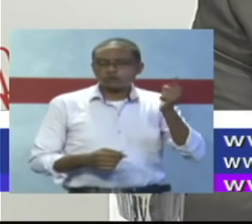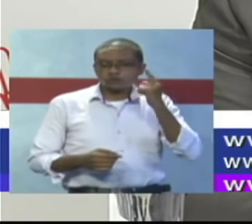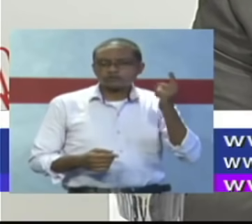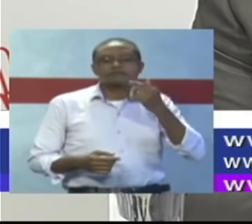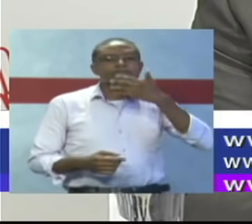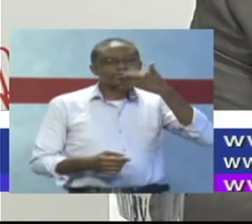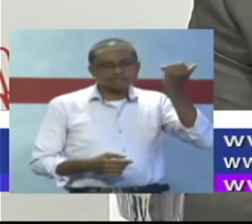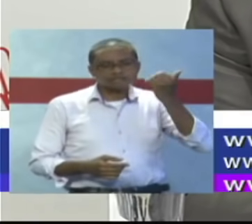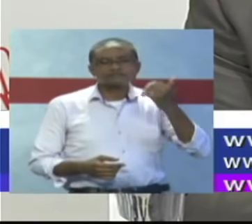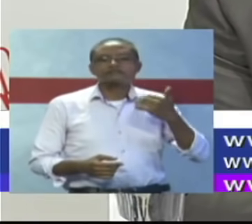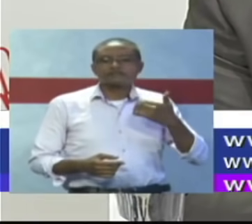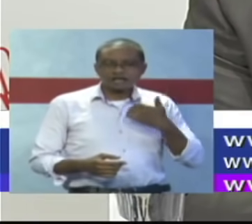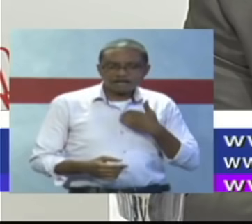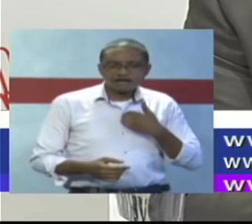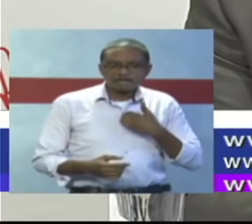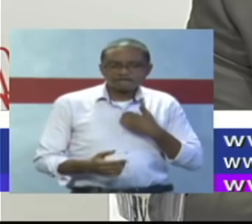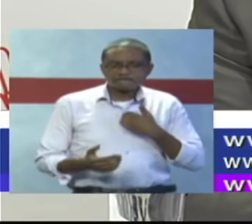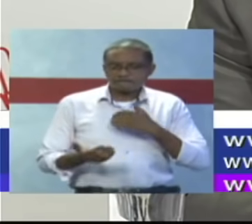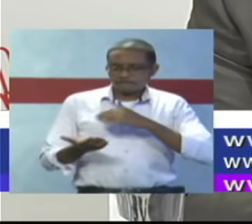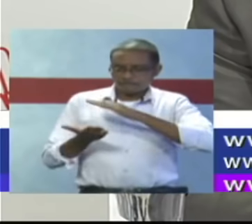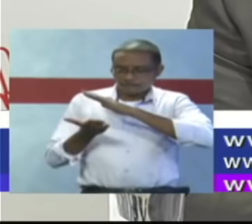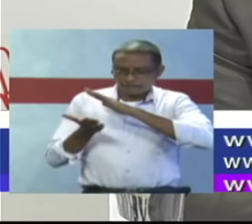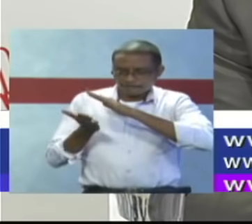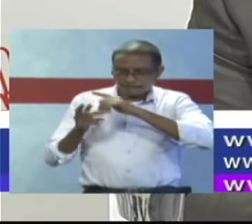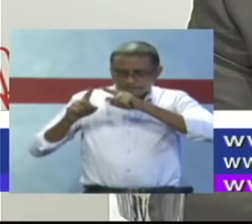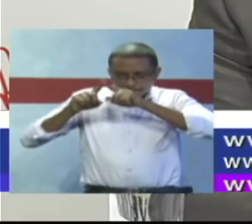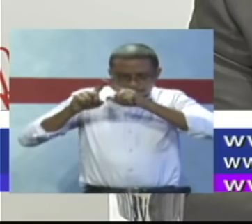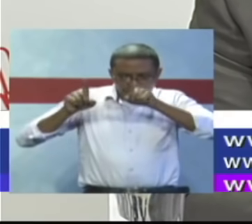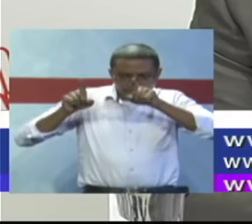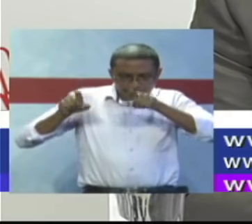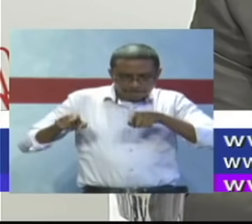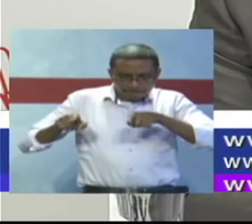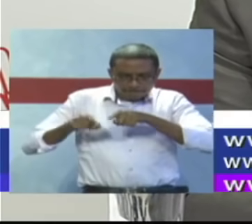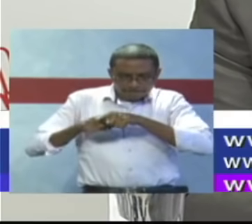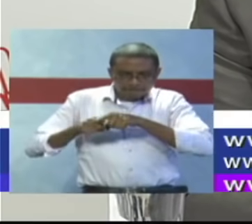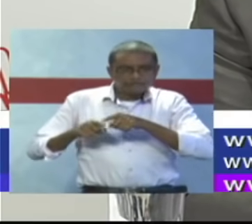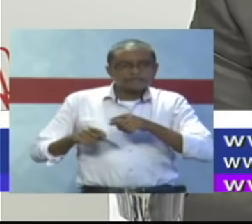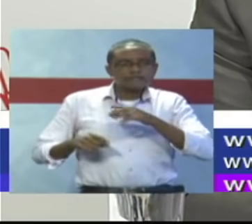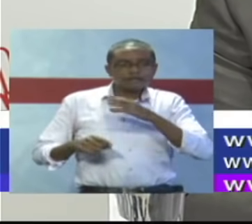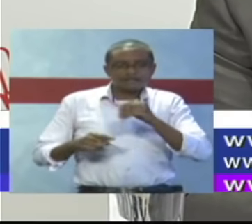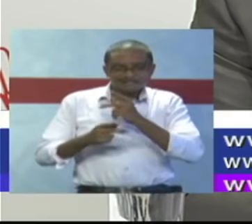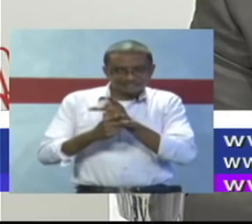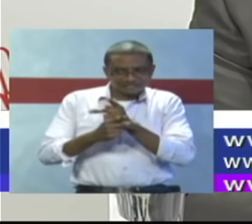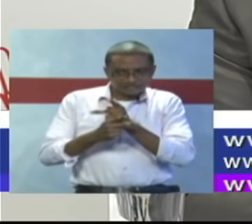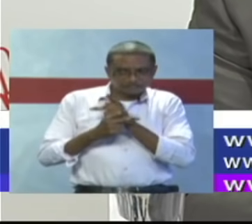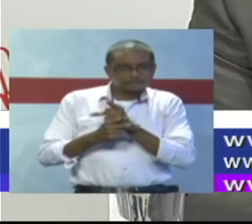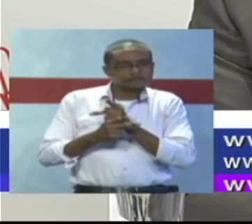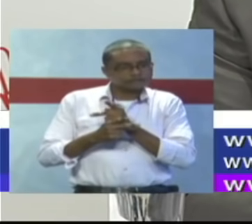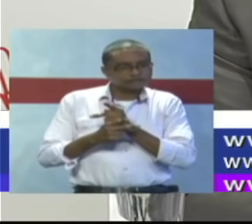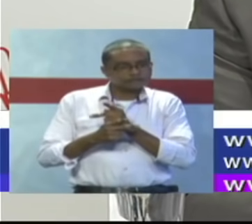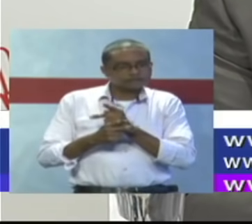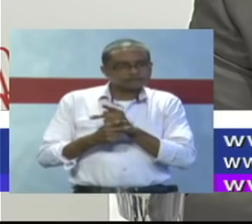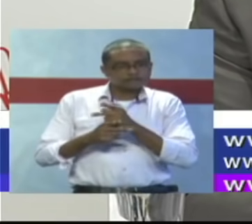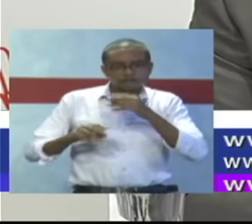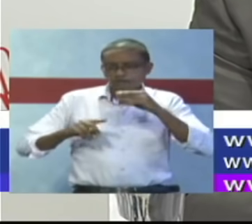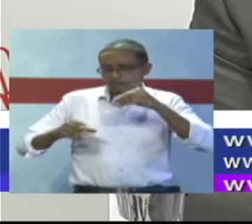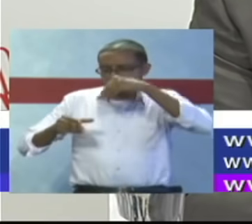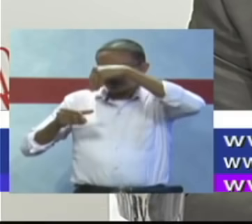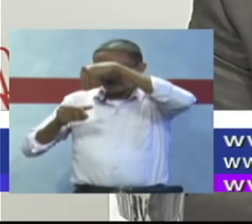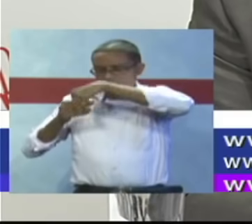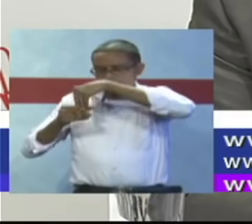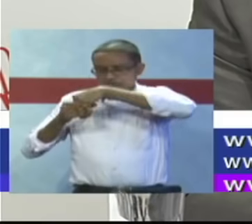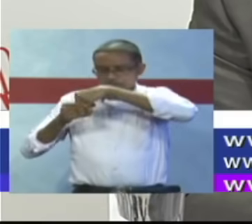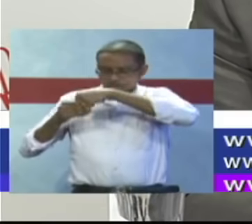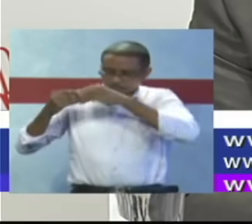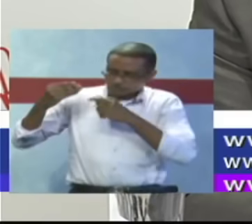to both have and to preserve your hard copy in the best way possible. And sometimes it's as simple as having it in a waterproof